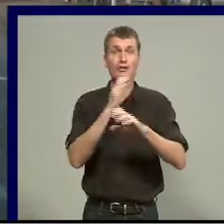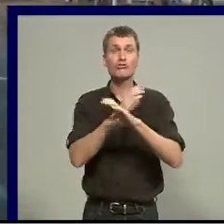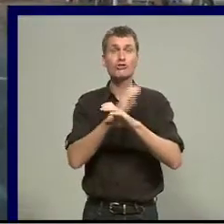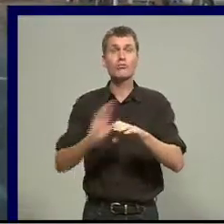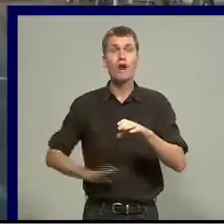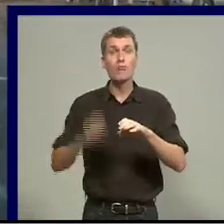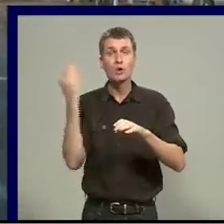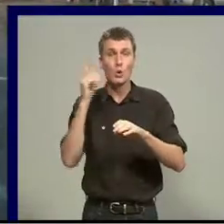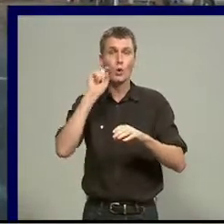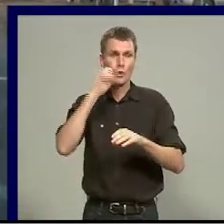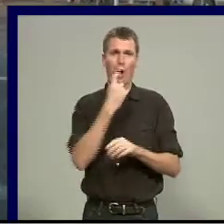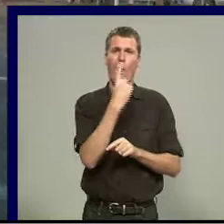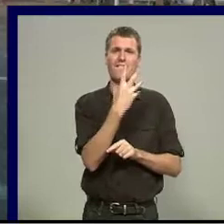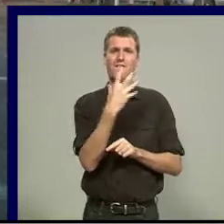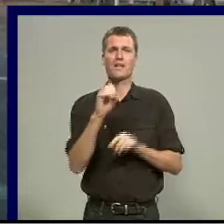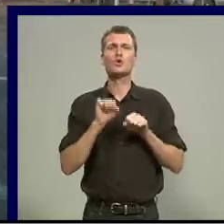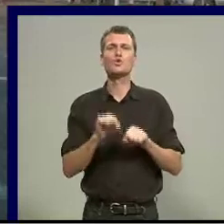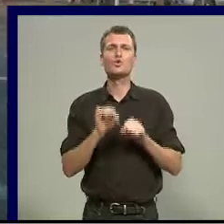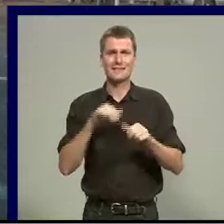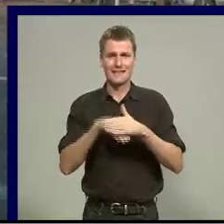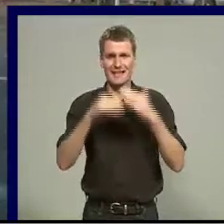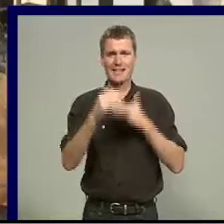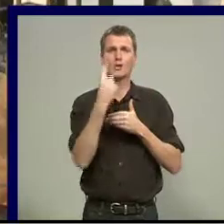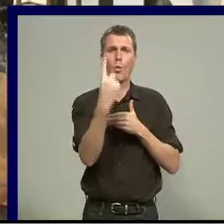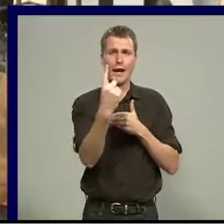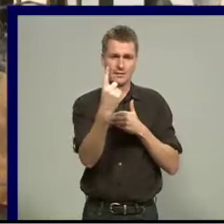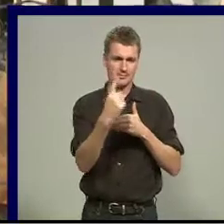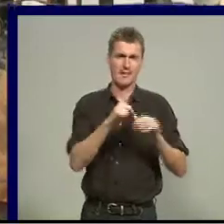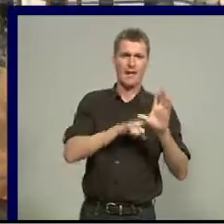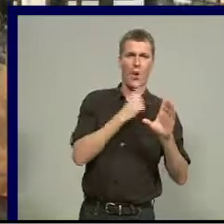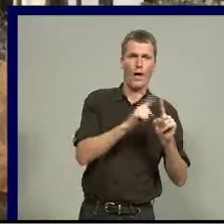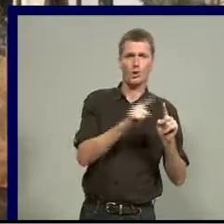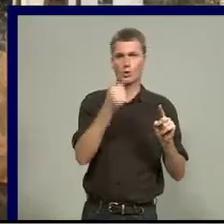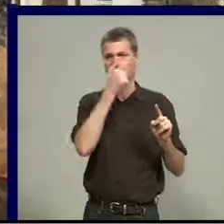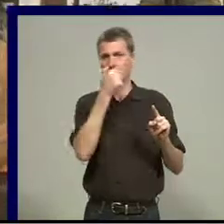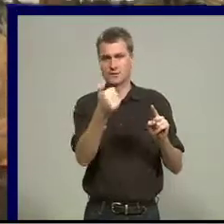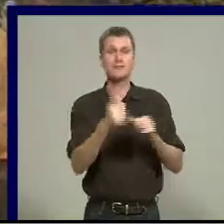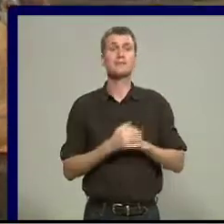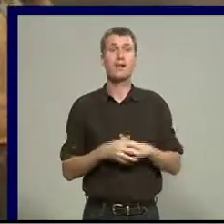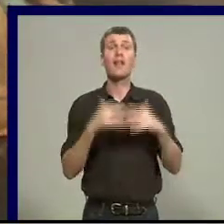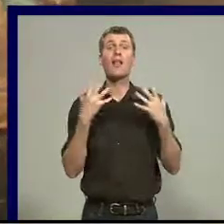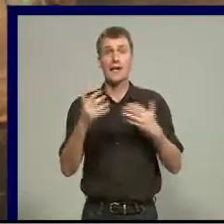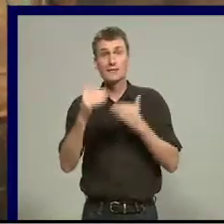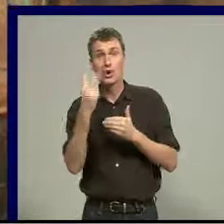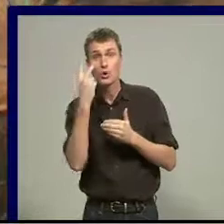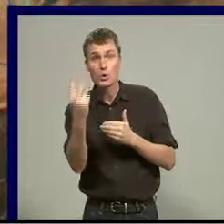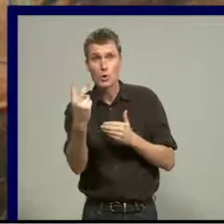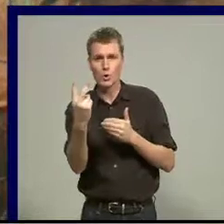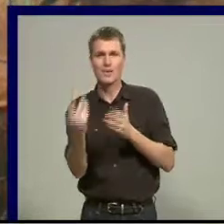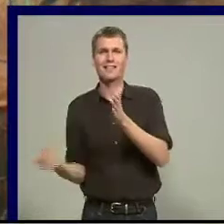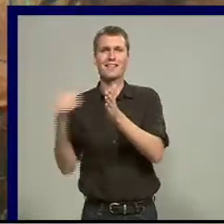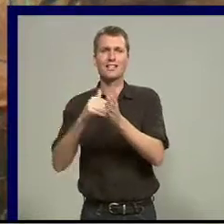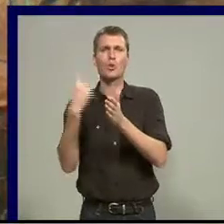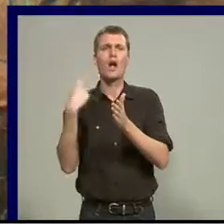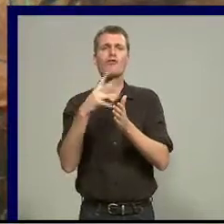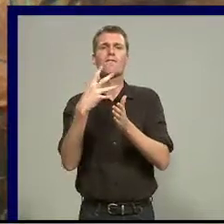pupils from years 1 to 6 in Stage 1. Stage 2 will see another 150 pupils in a second building as the